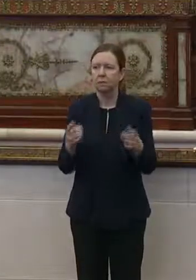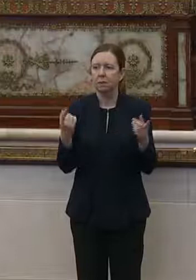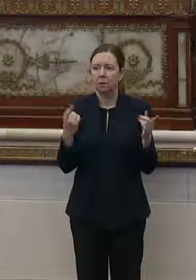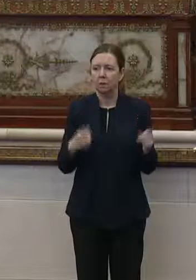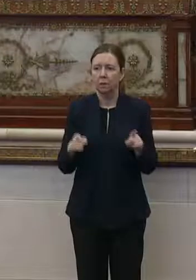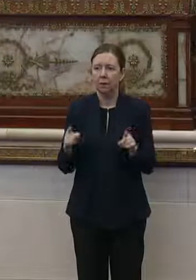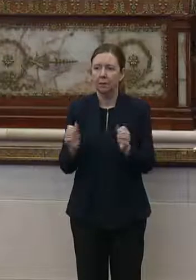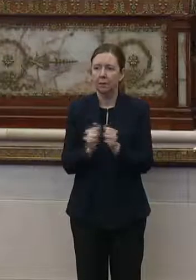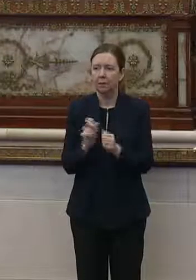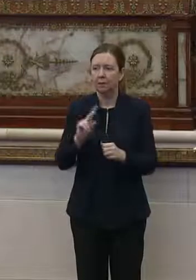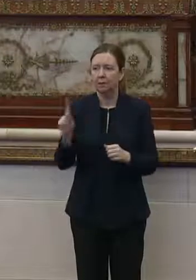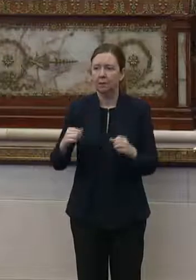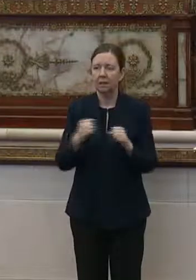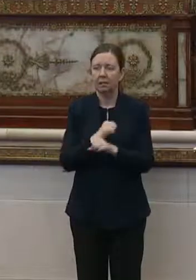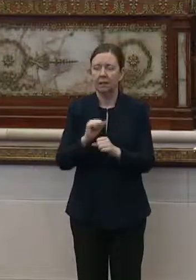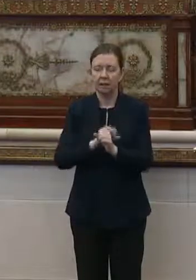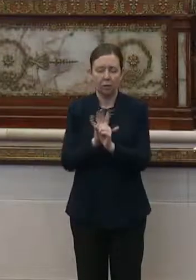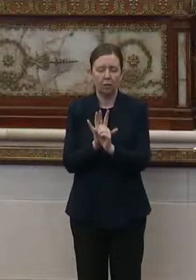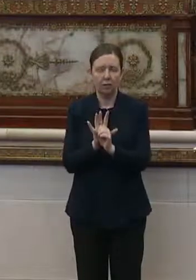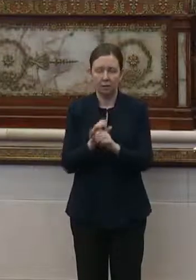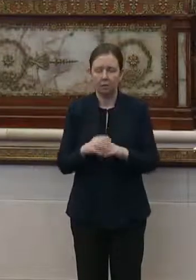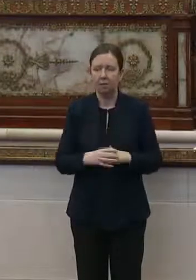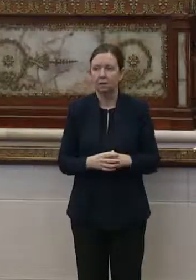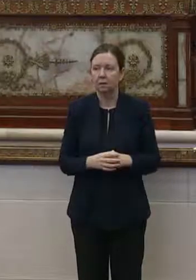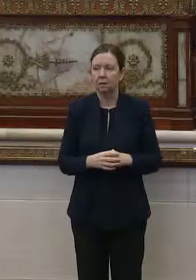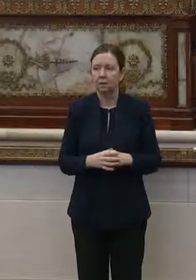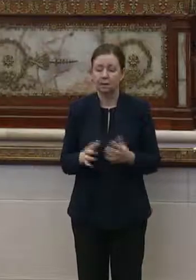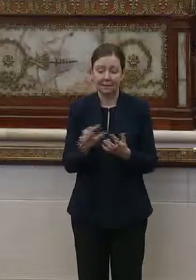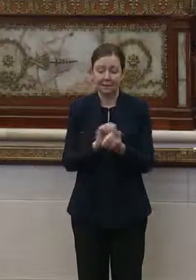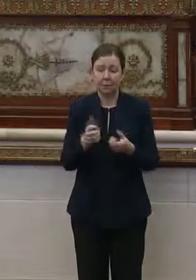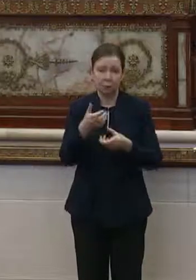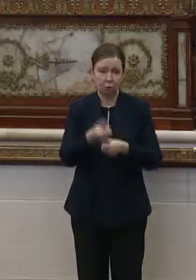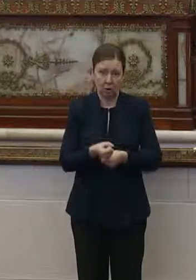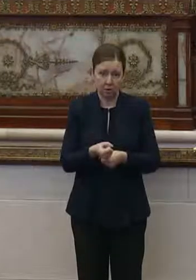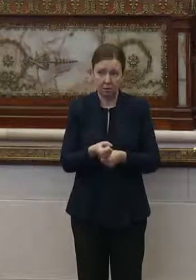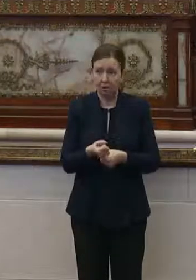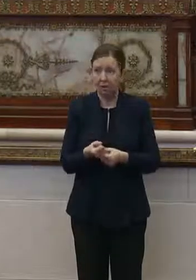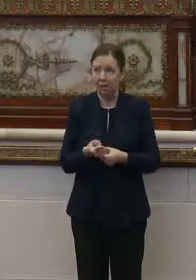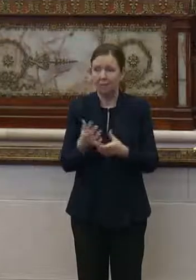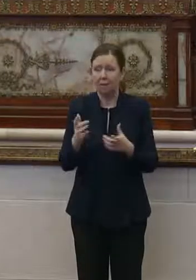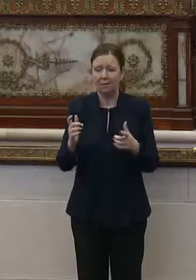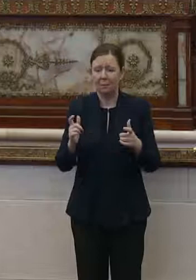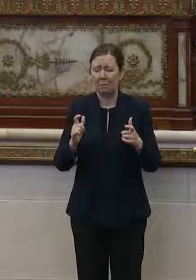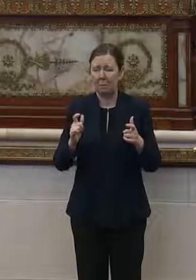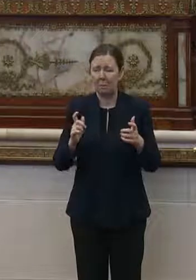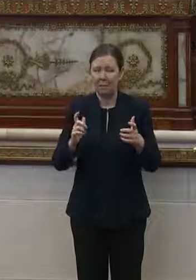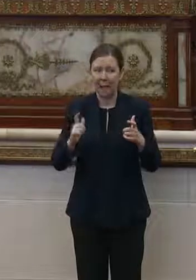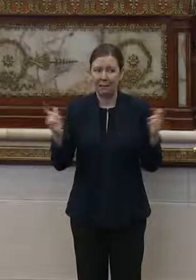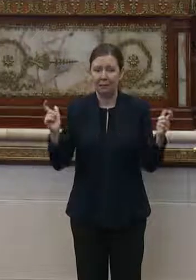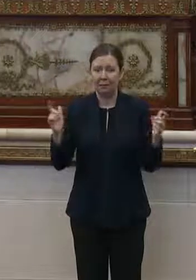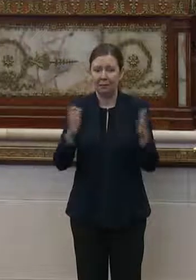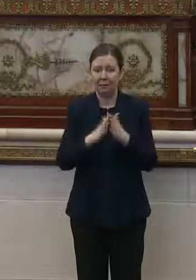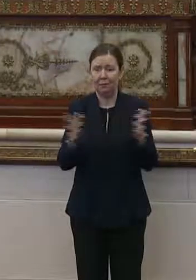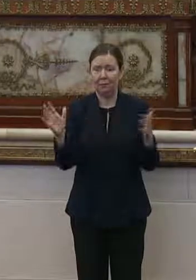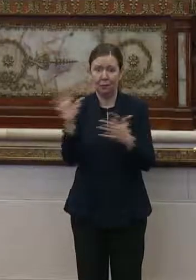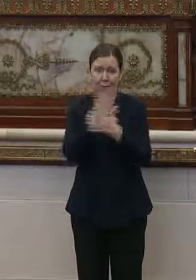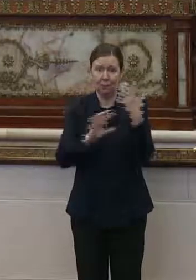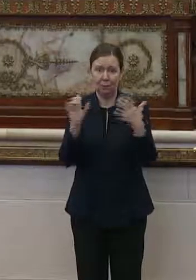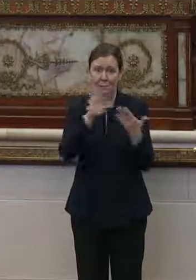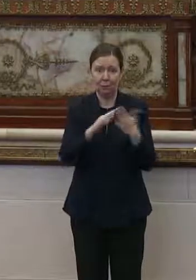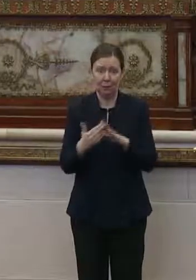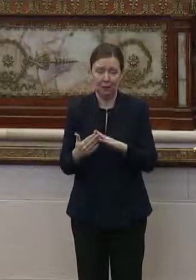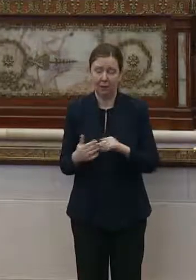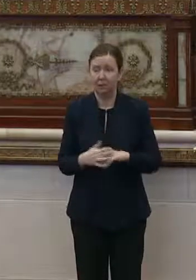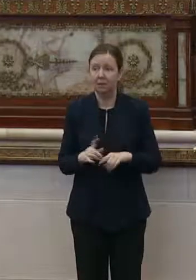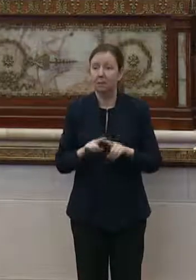happened with Philly Fighting COVID damaged trust and caused massive confusion for our communities. But we